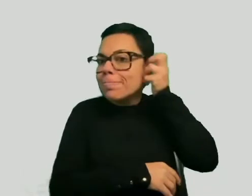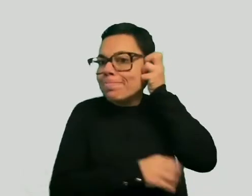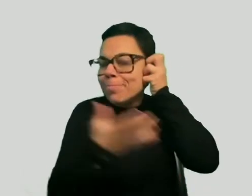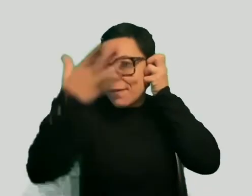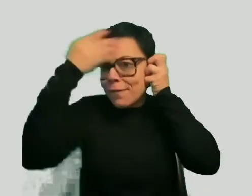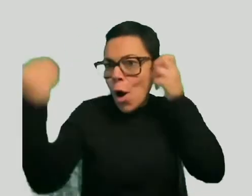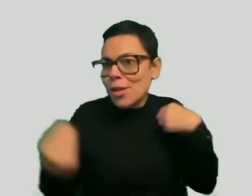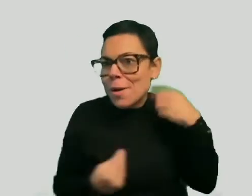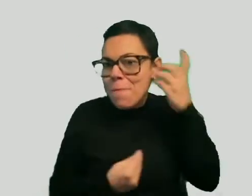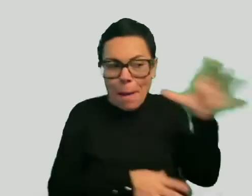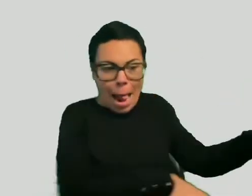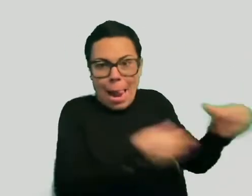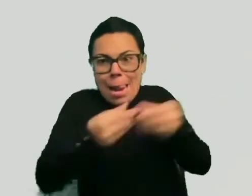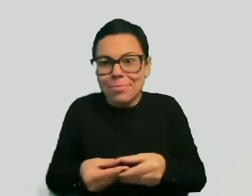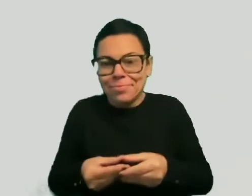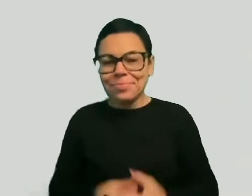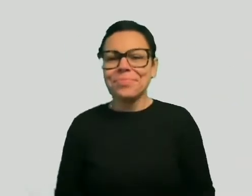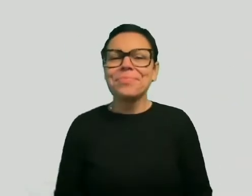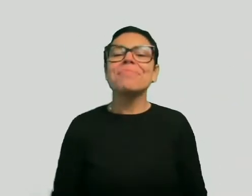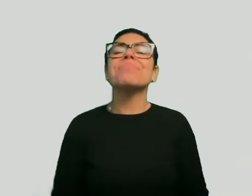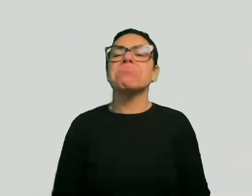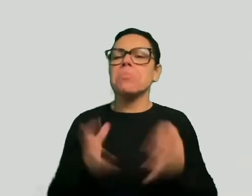Okay, first slide, please. Okay.